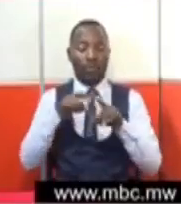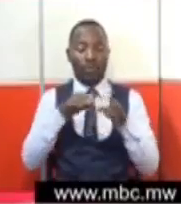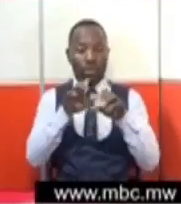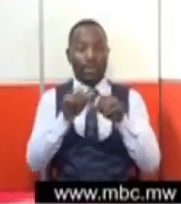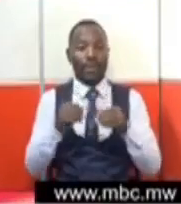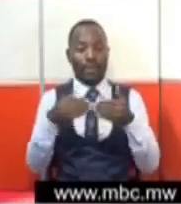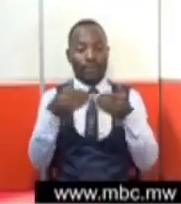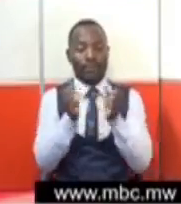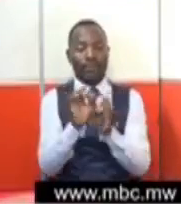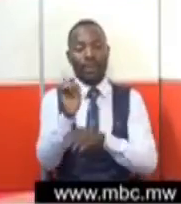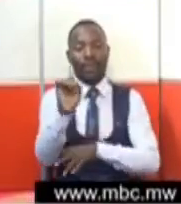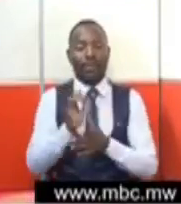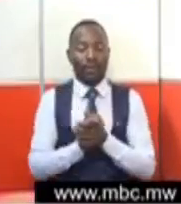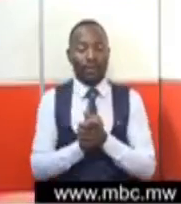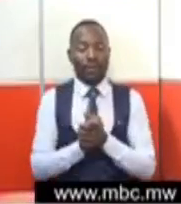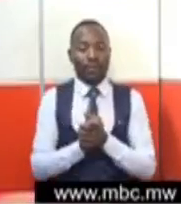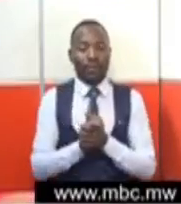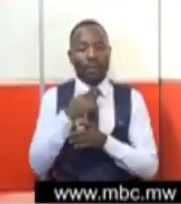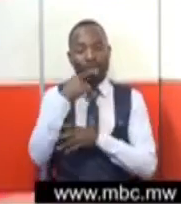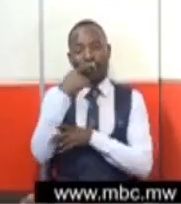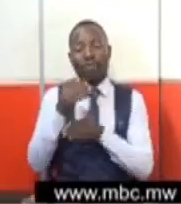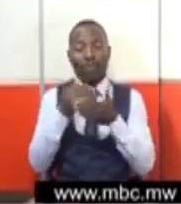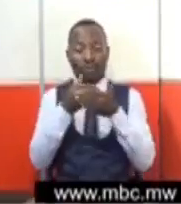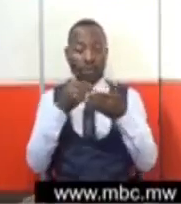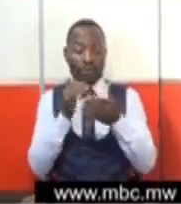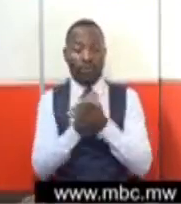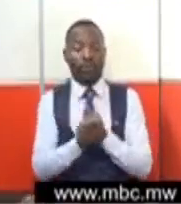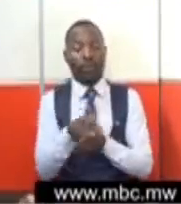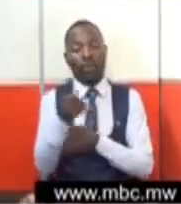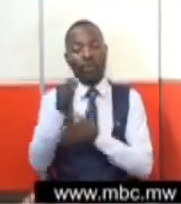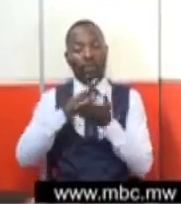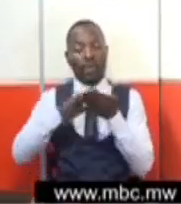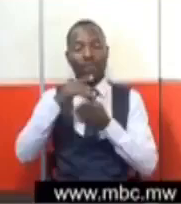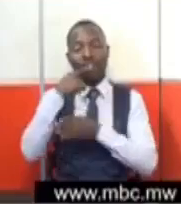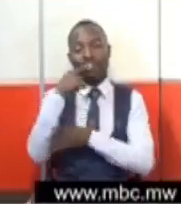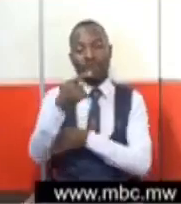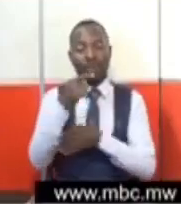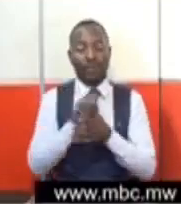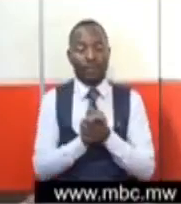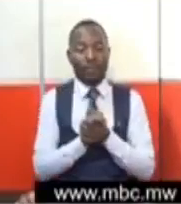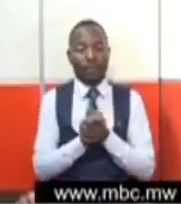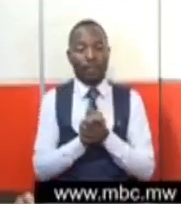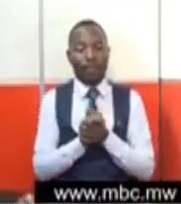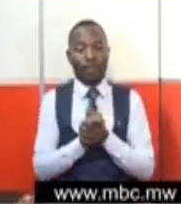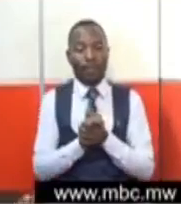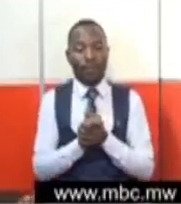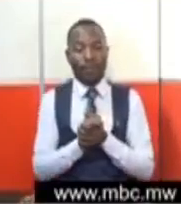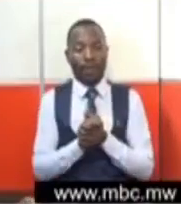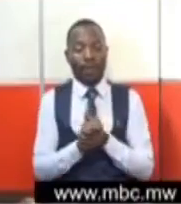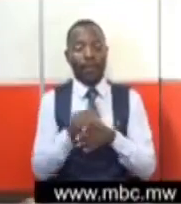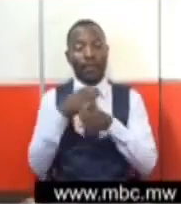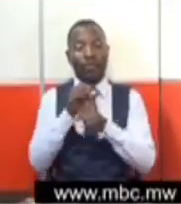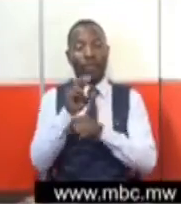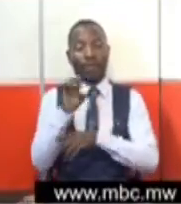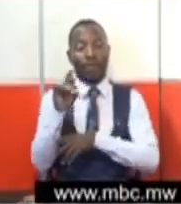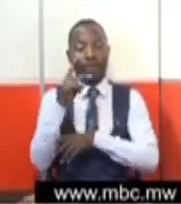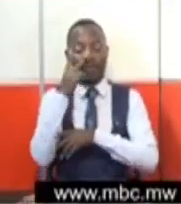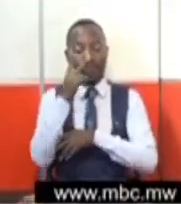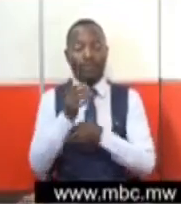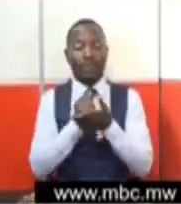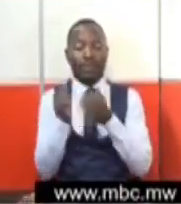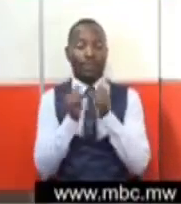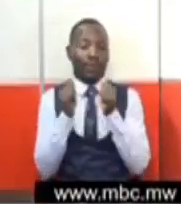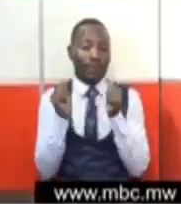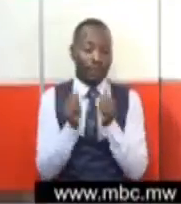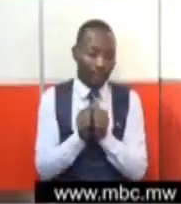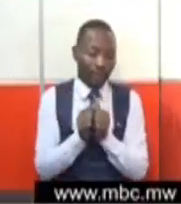of one's political affiliations. Speaking earlier, Finance Minister Simplex Chicholabanda stated that NEF has positively